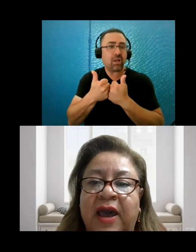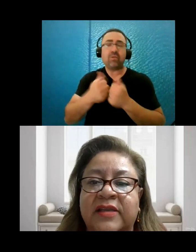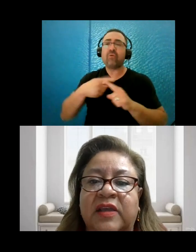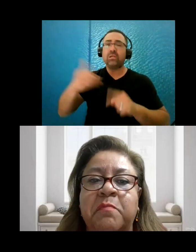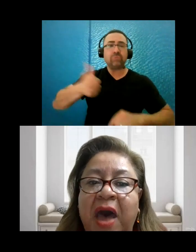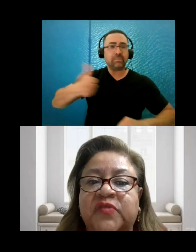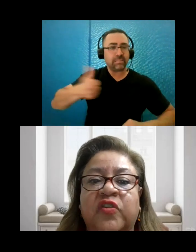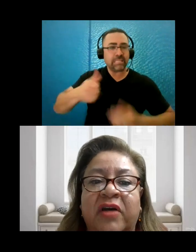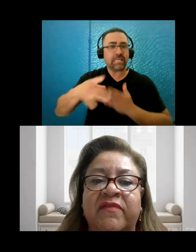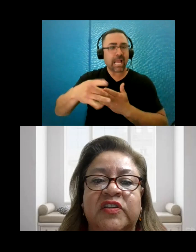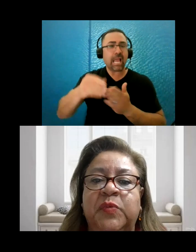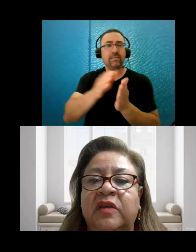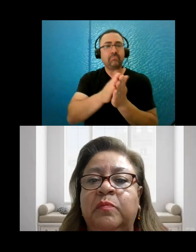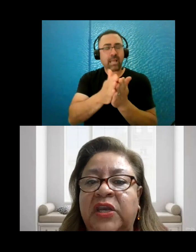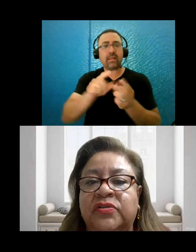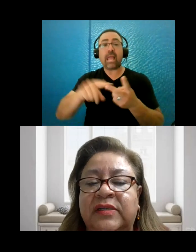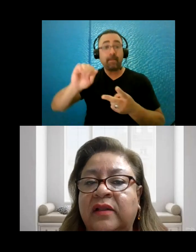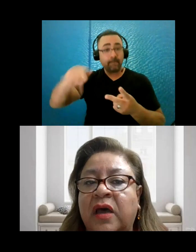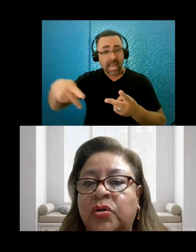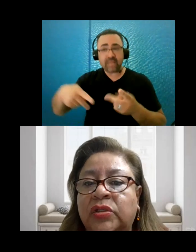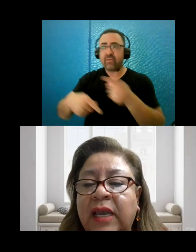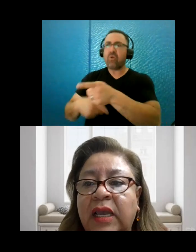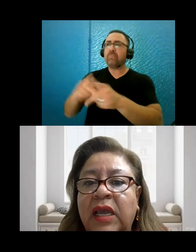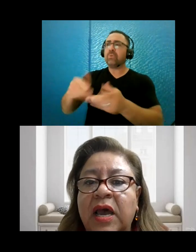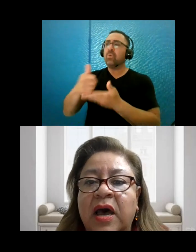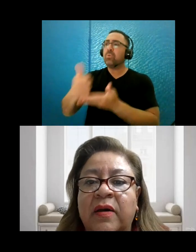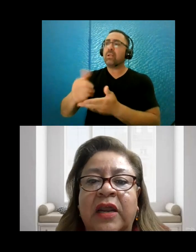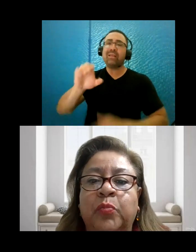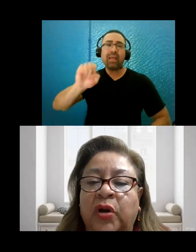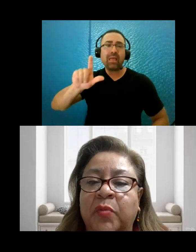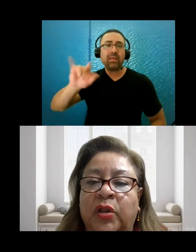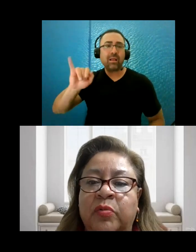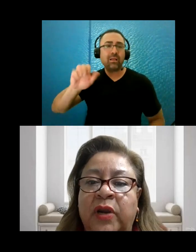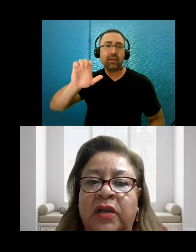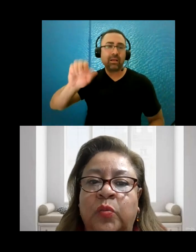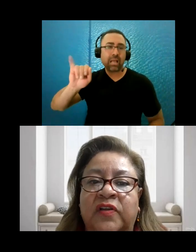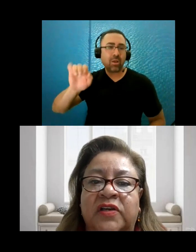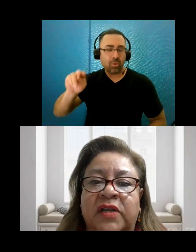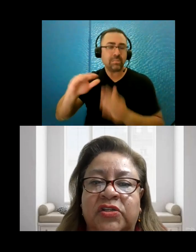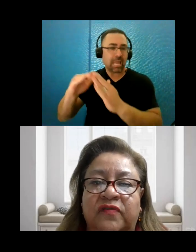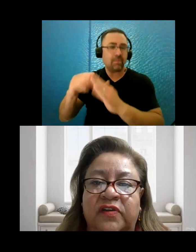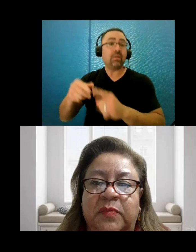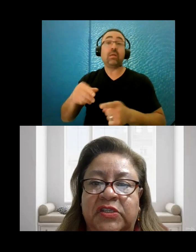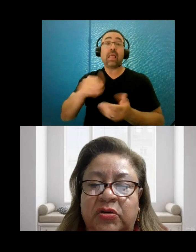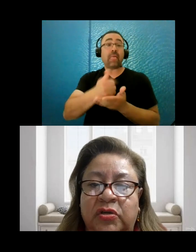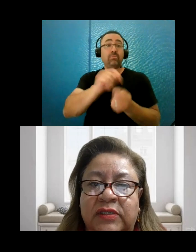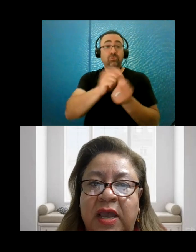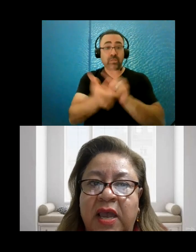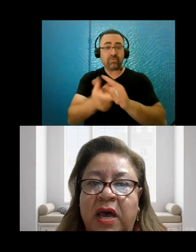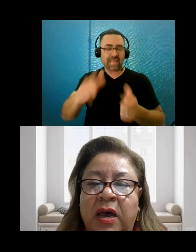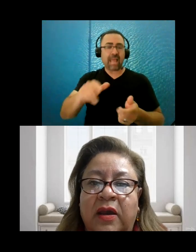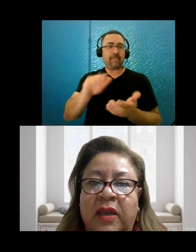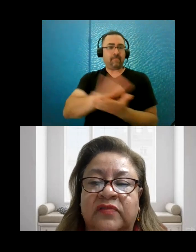transportation guides and maps for Arabic-speaking patrons in El Cajon. And our program collaborated with the translation of these